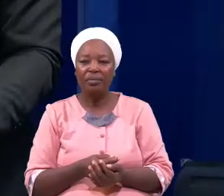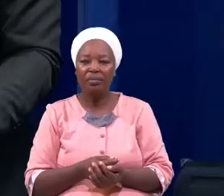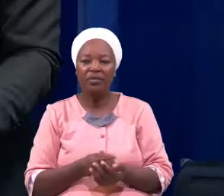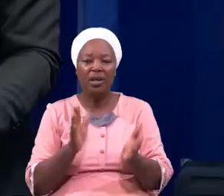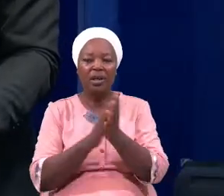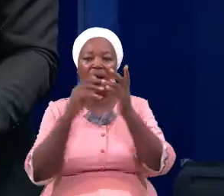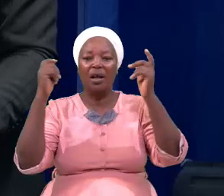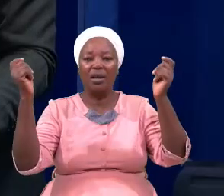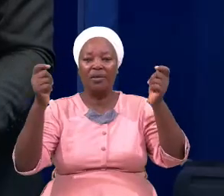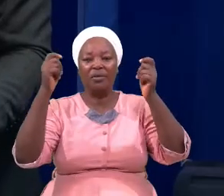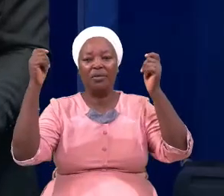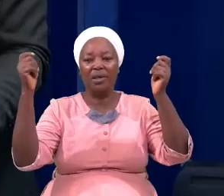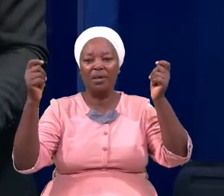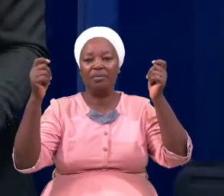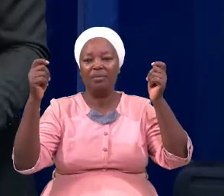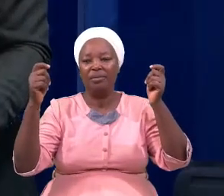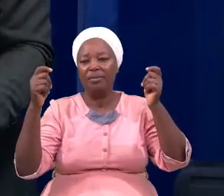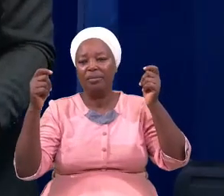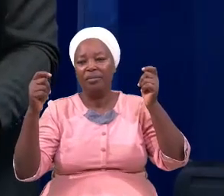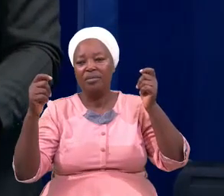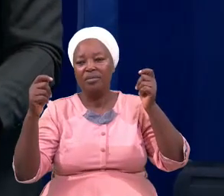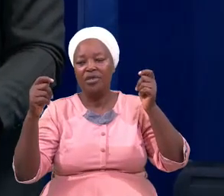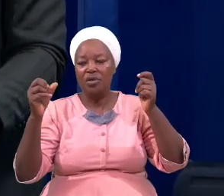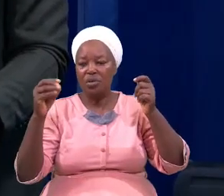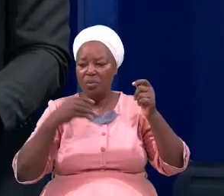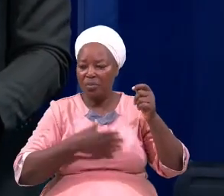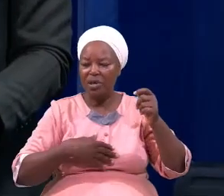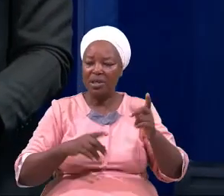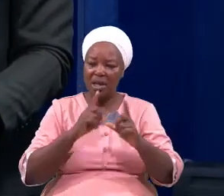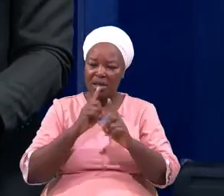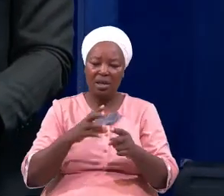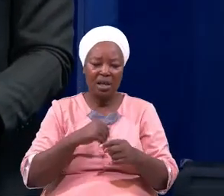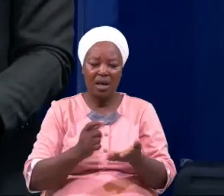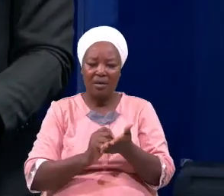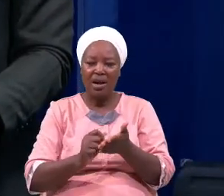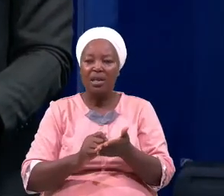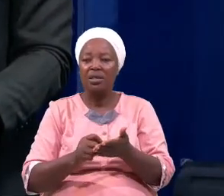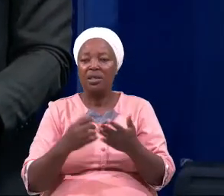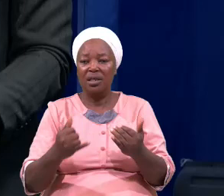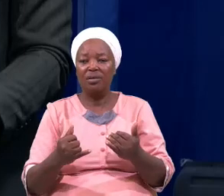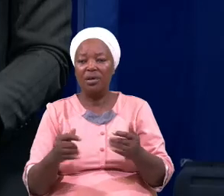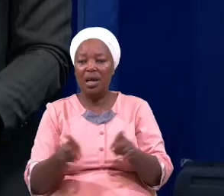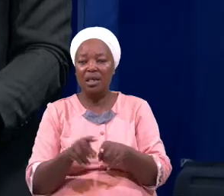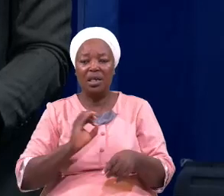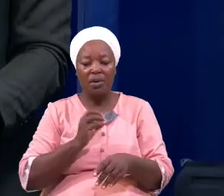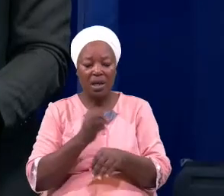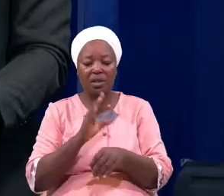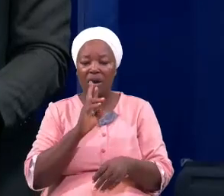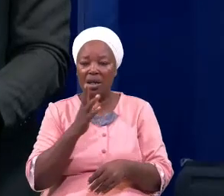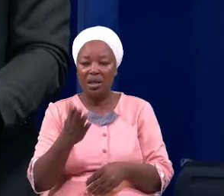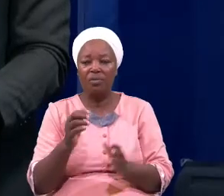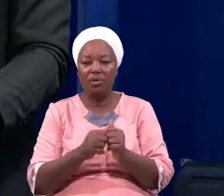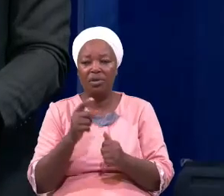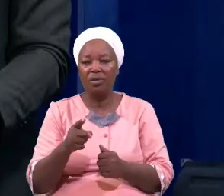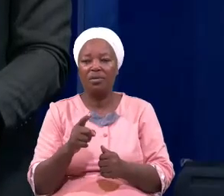Hallelujah. So please respond to our counselors who are near you there, and in